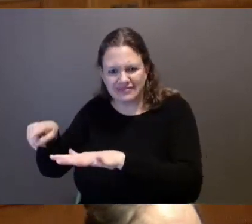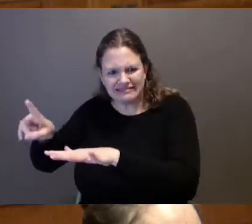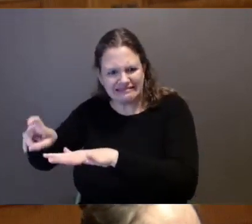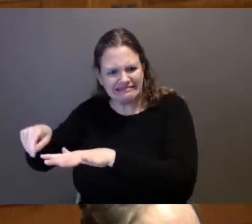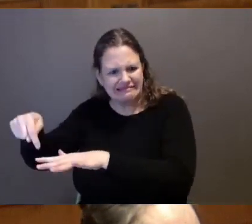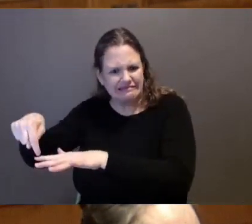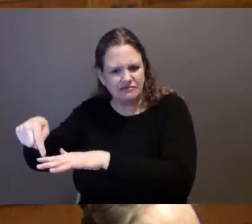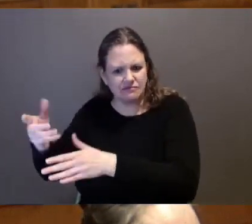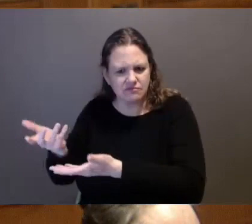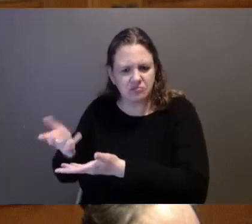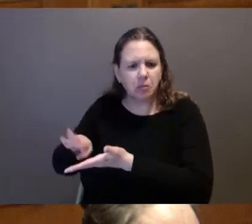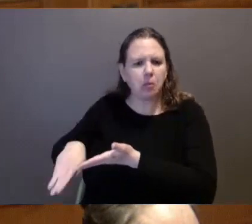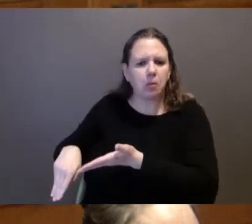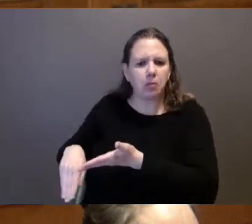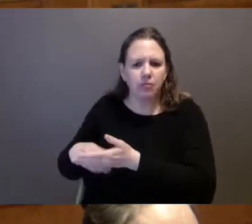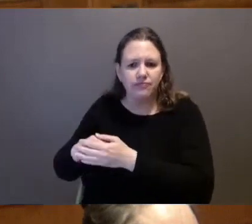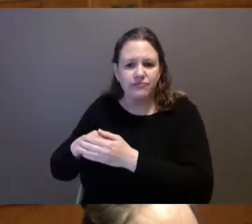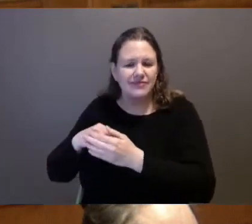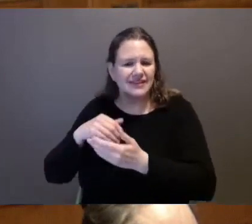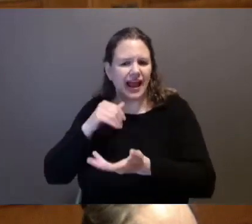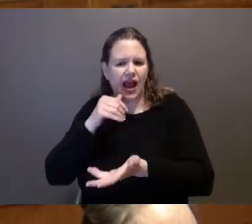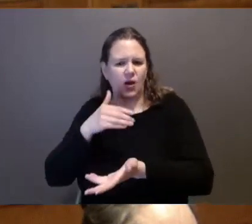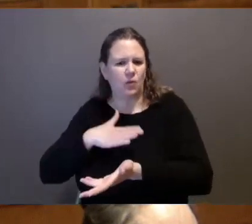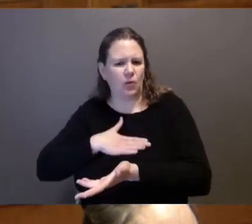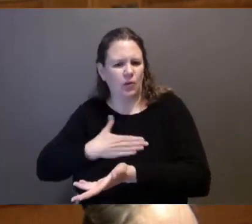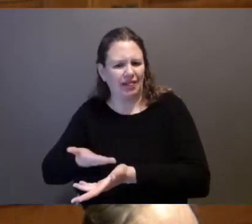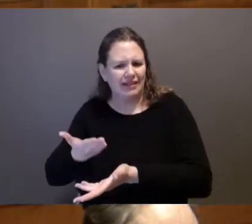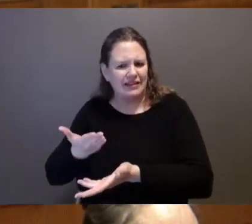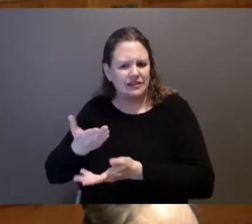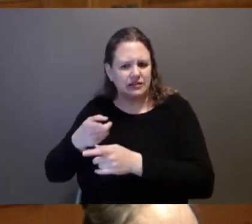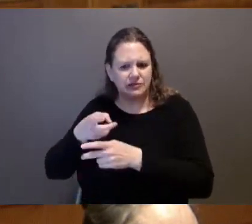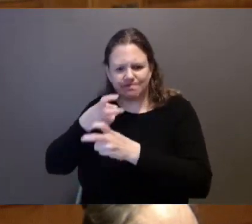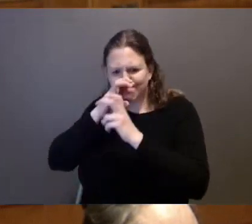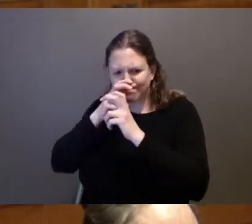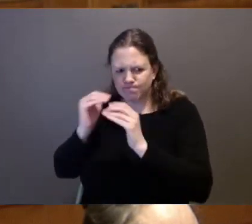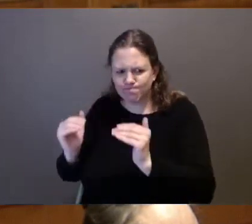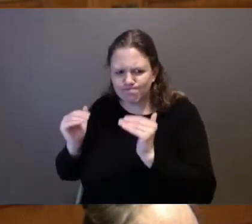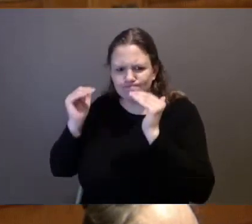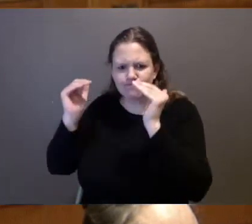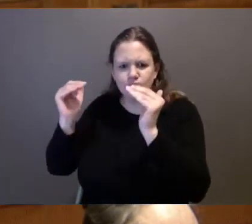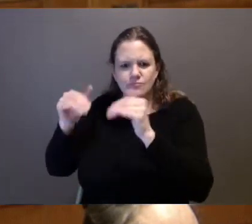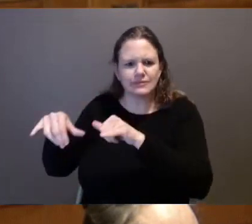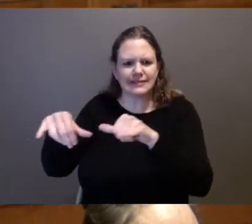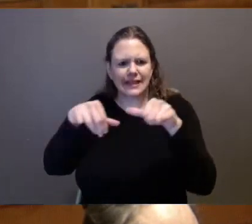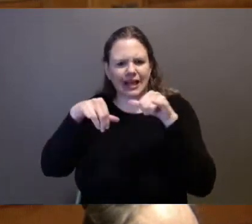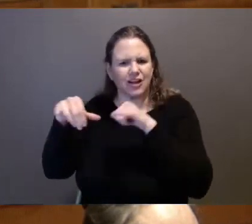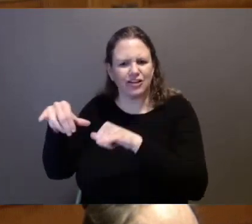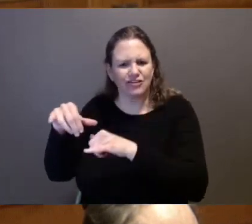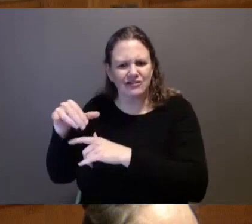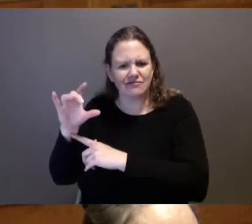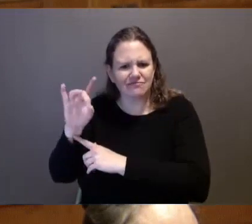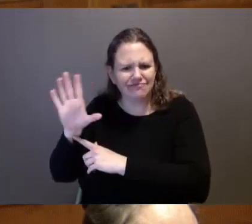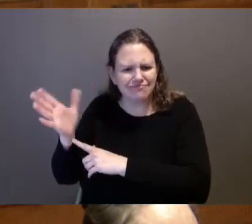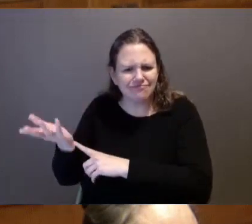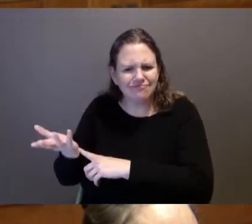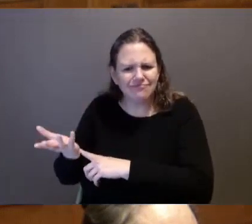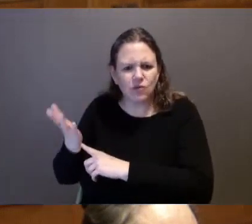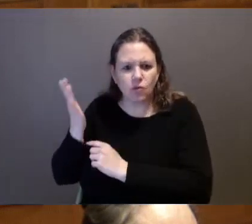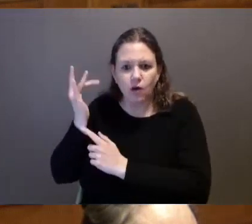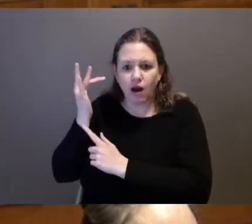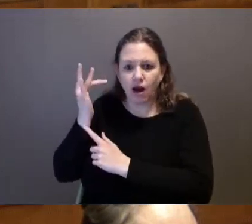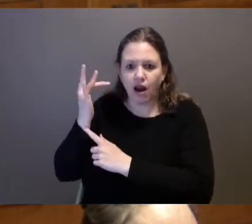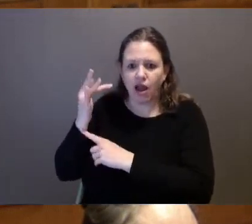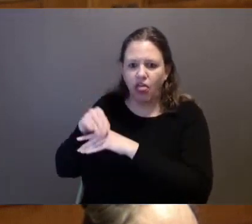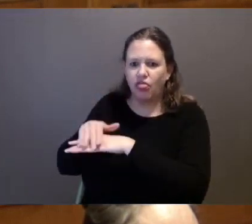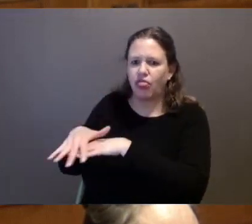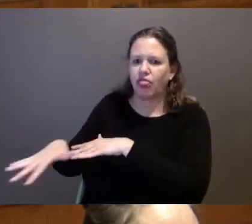from industry is appalling given the risk to the sockeye salmon. First Nations,